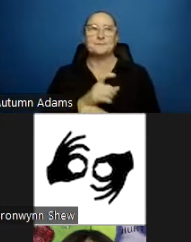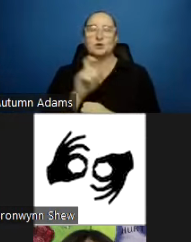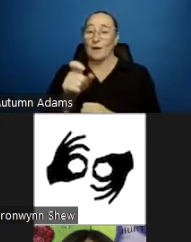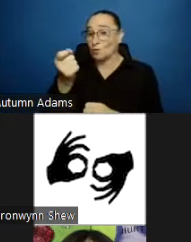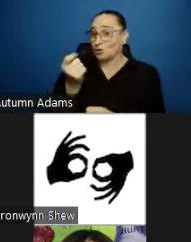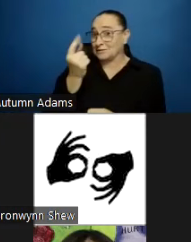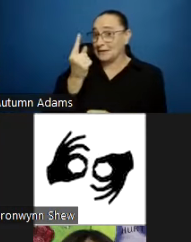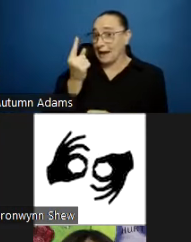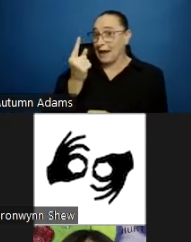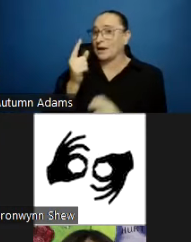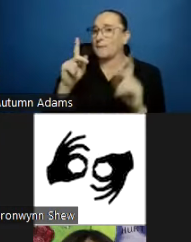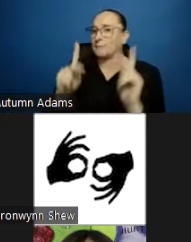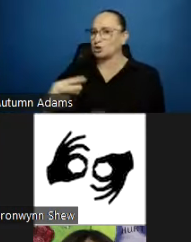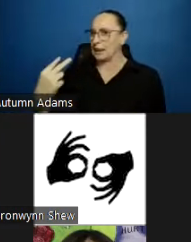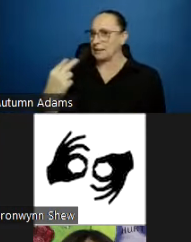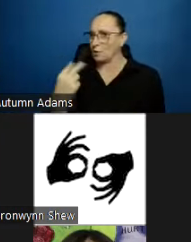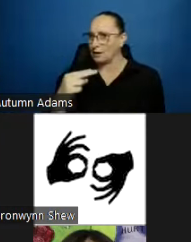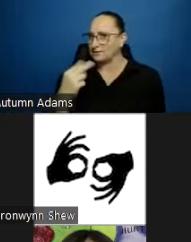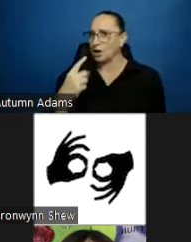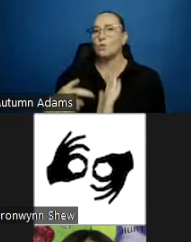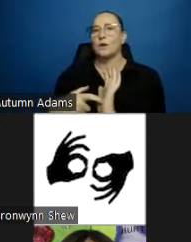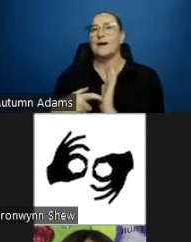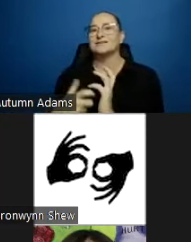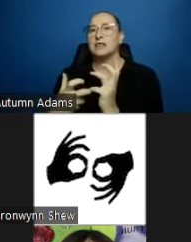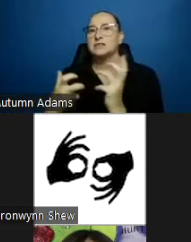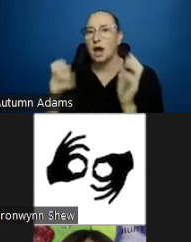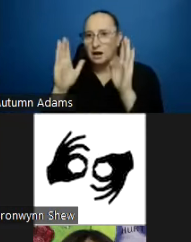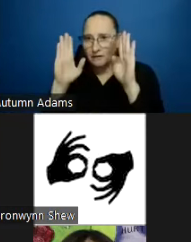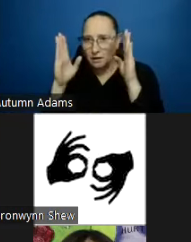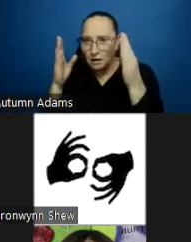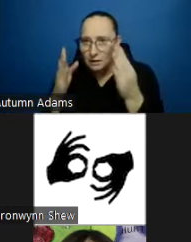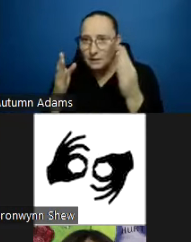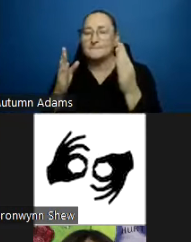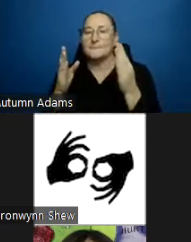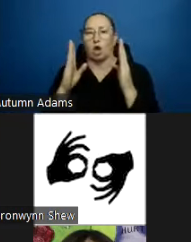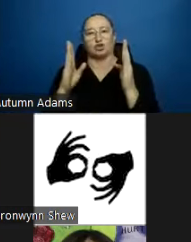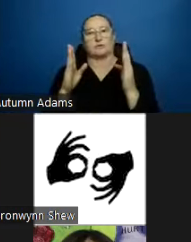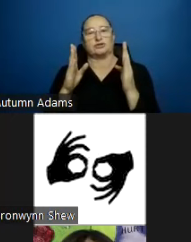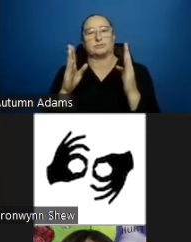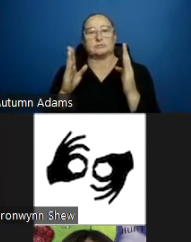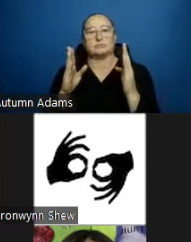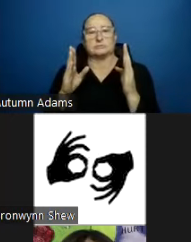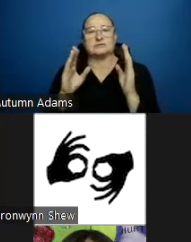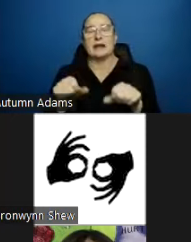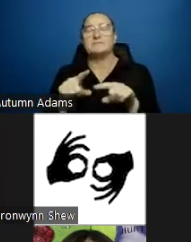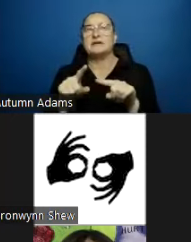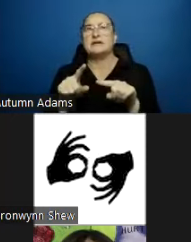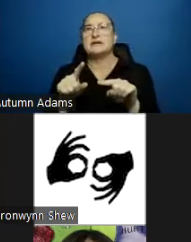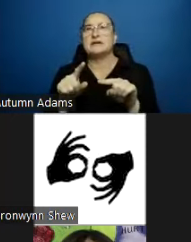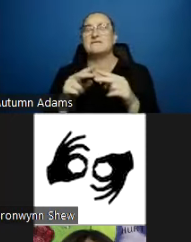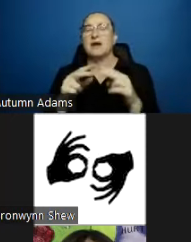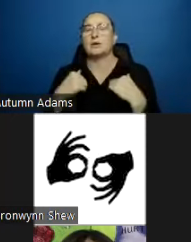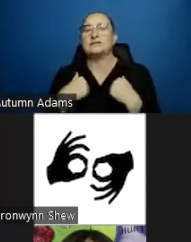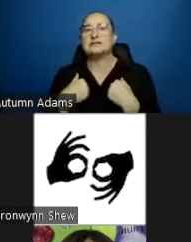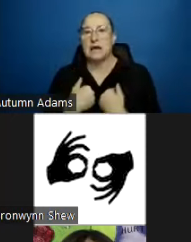person that is lip reading requires a lot of concentration and it can be very, very tiring. So you